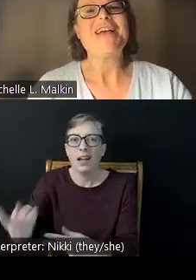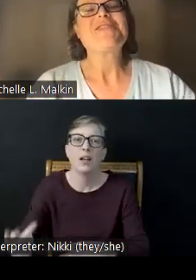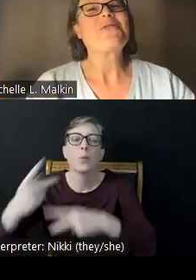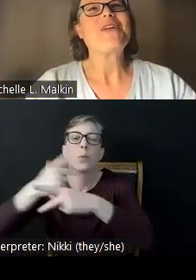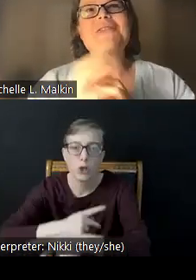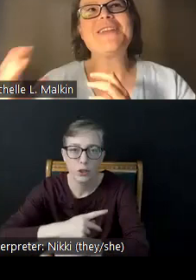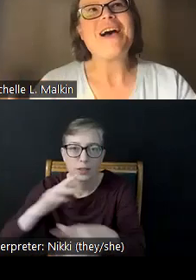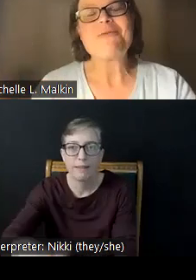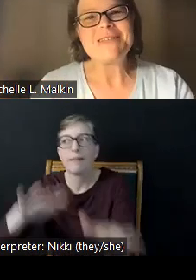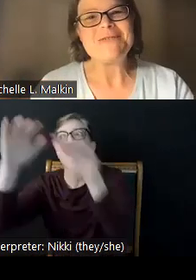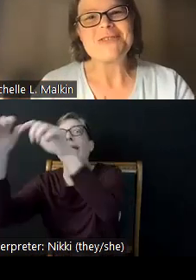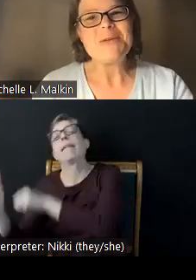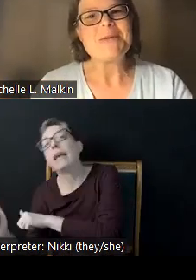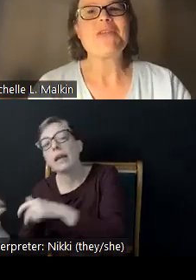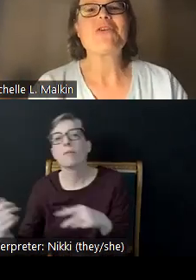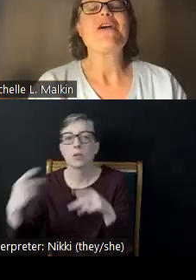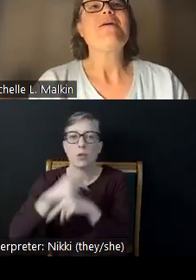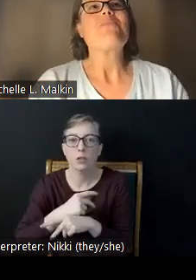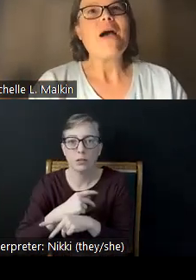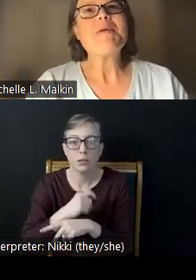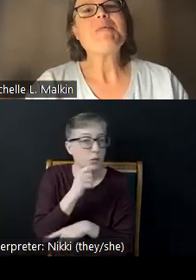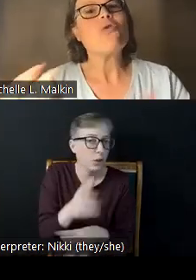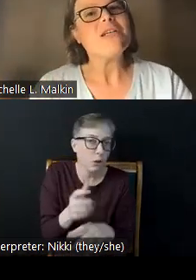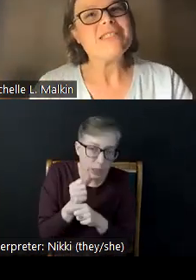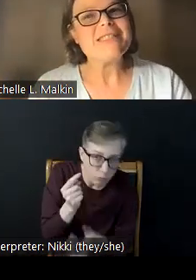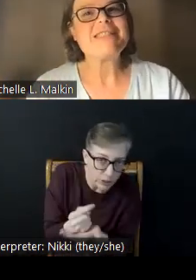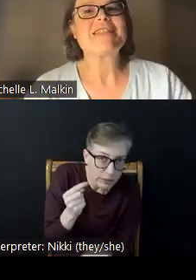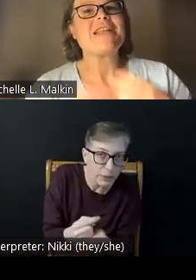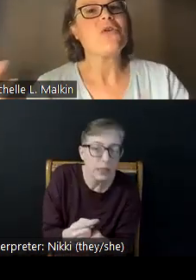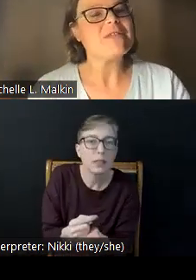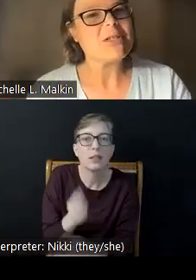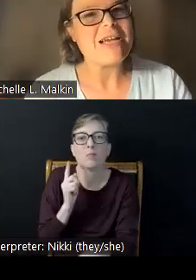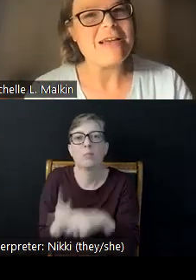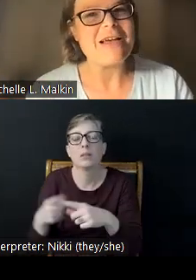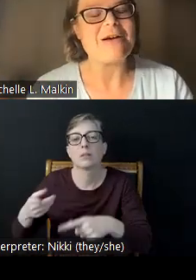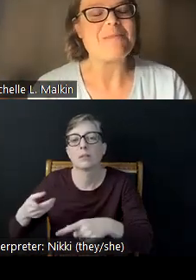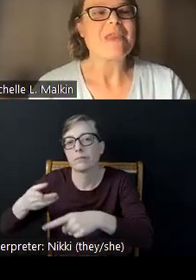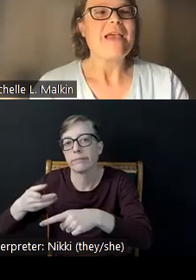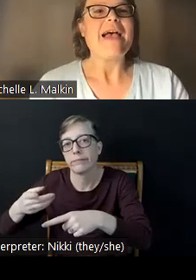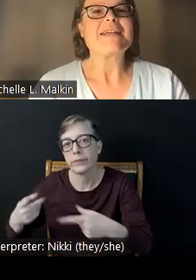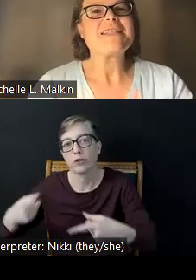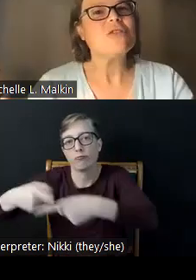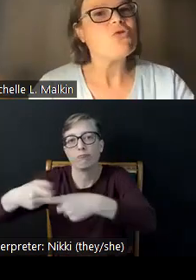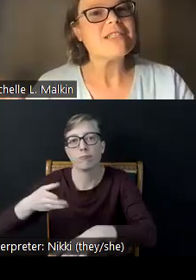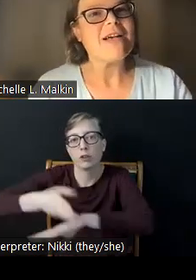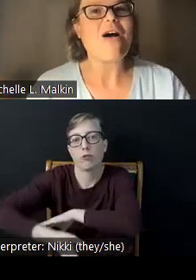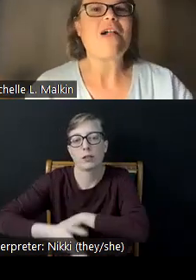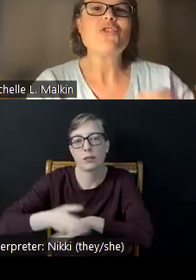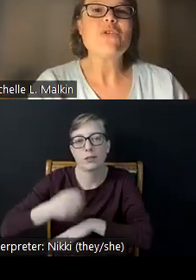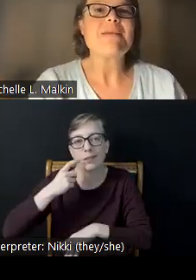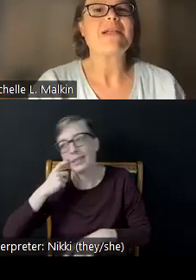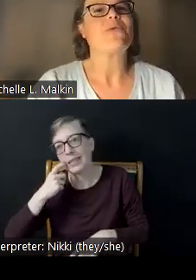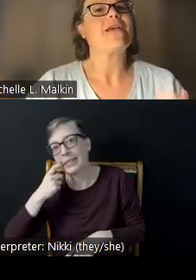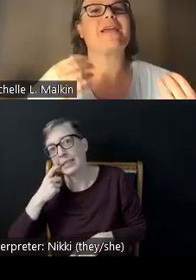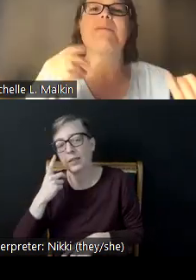entering. So they're not only not receiving treatment, but they're probably cross-addicting because they don't have as much access to drugs and alcohol